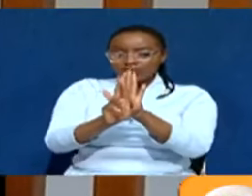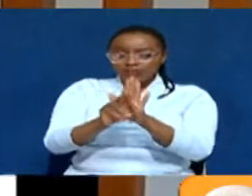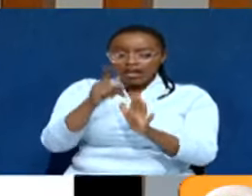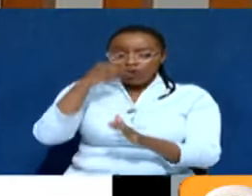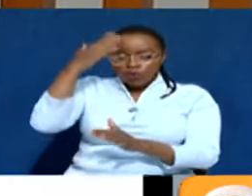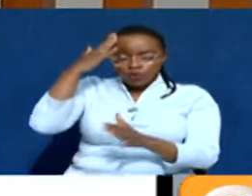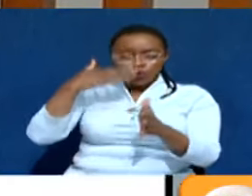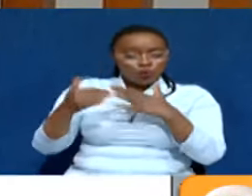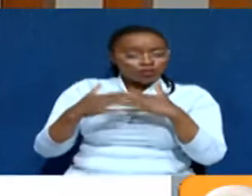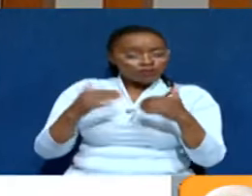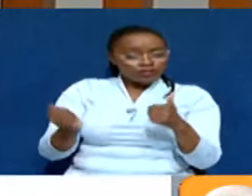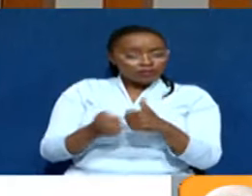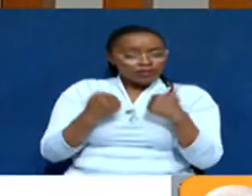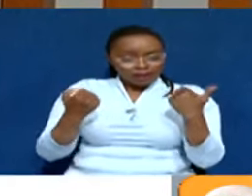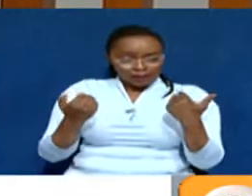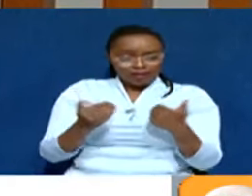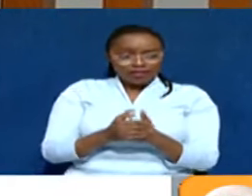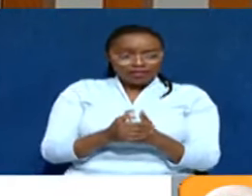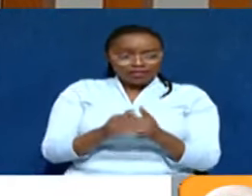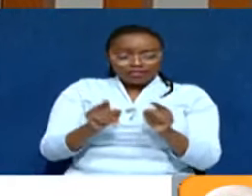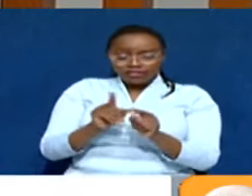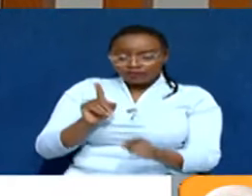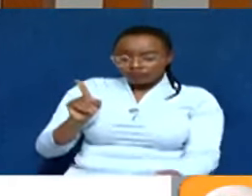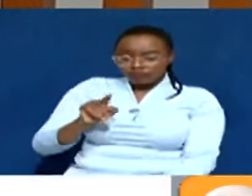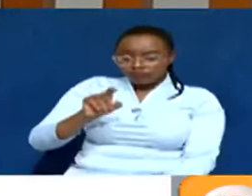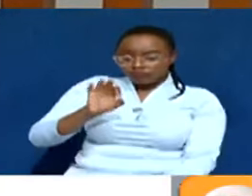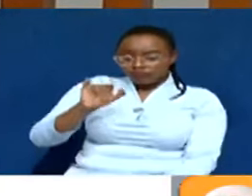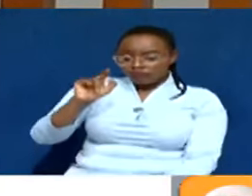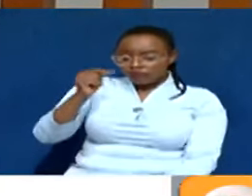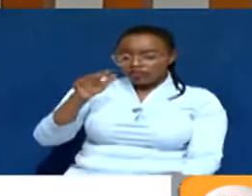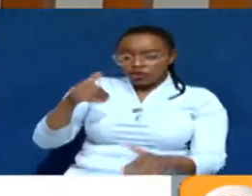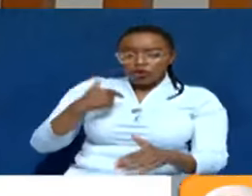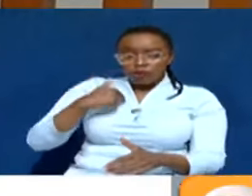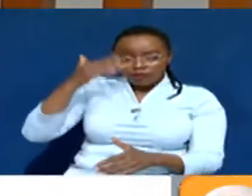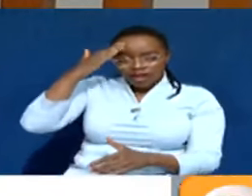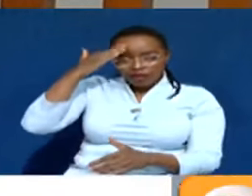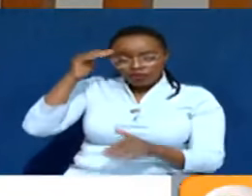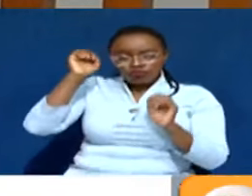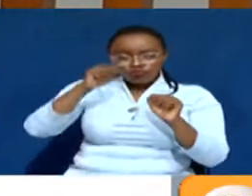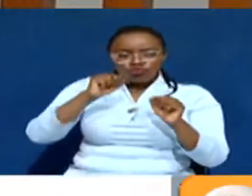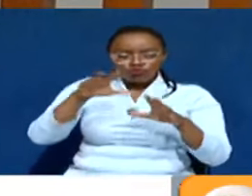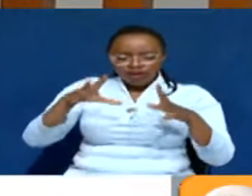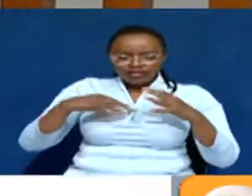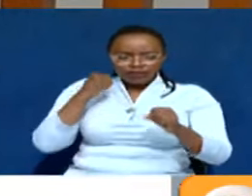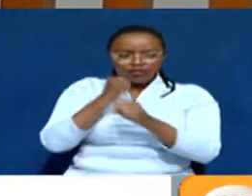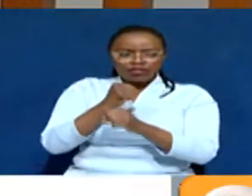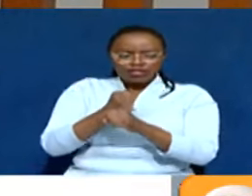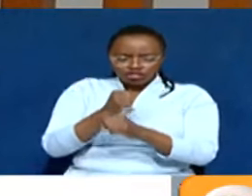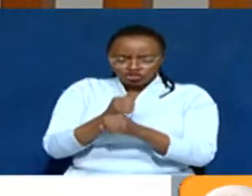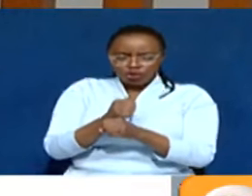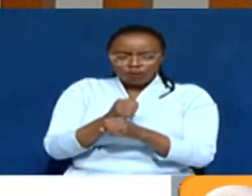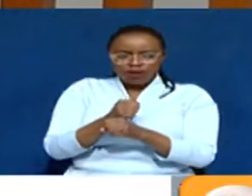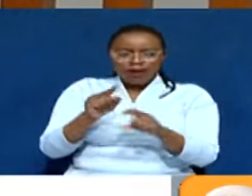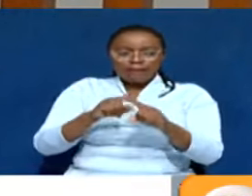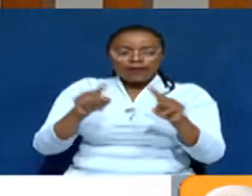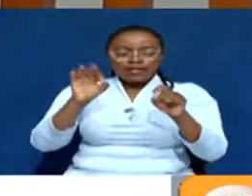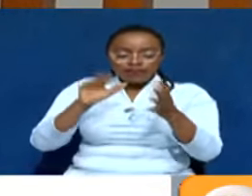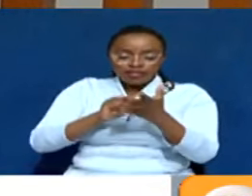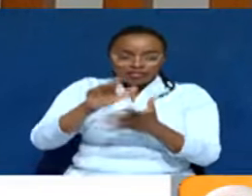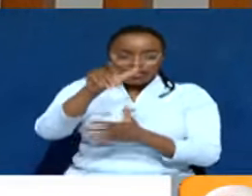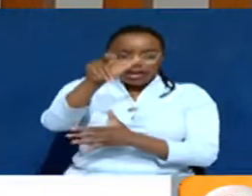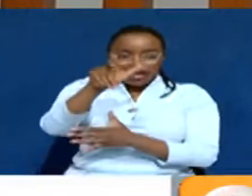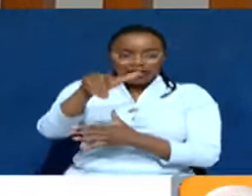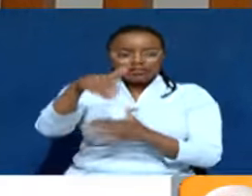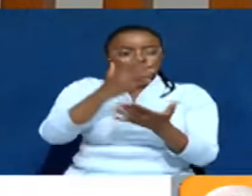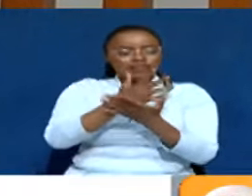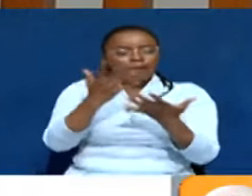who knows what has been going on, like her or me. I know that I can take this job, Naro Moja. If they send me somewhere, I